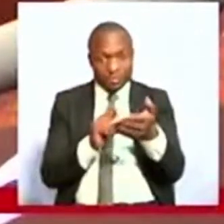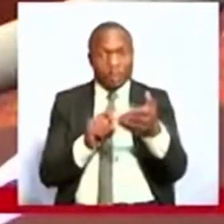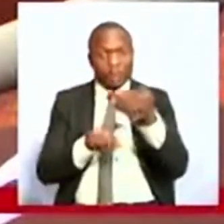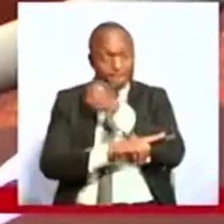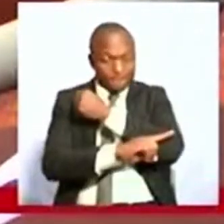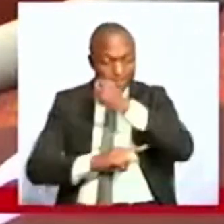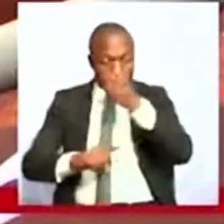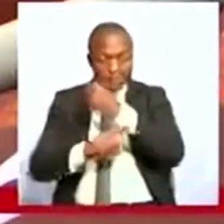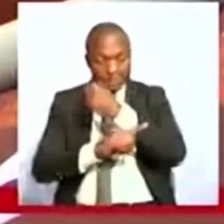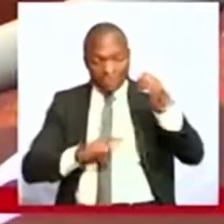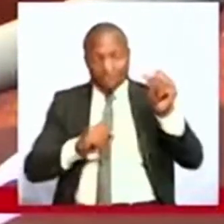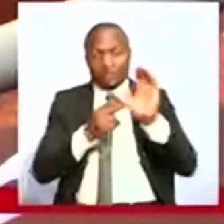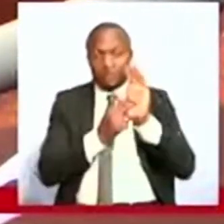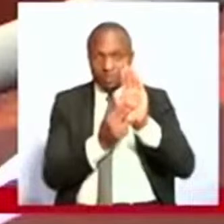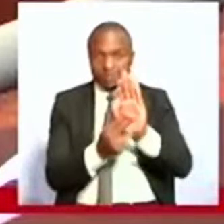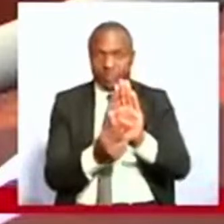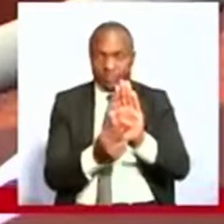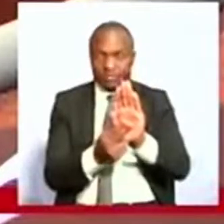as highlighted by